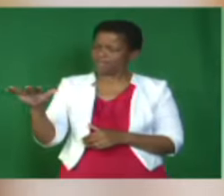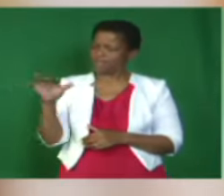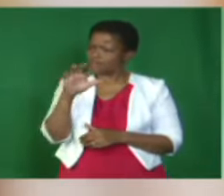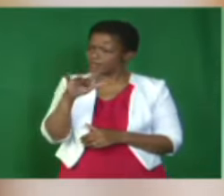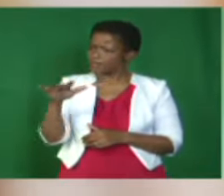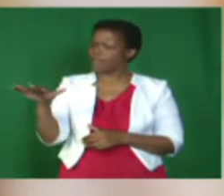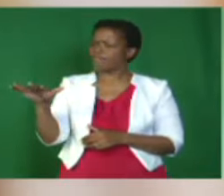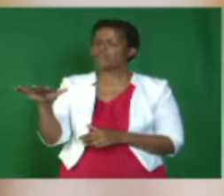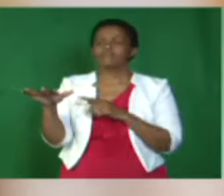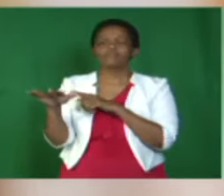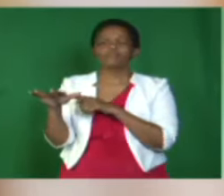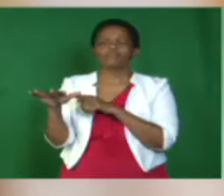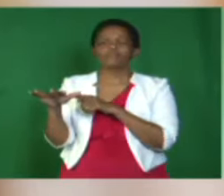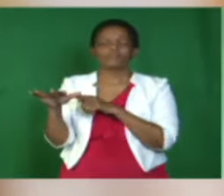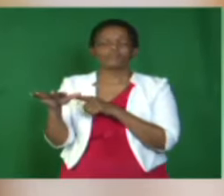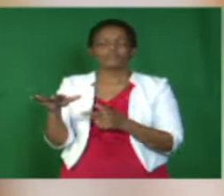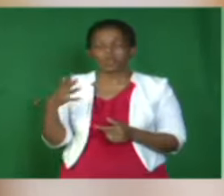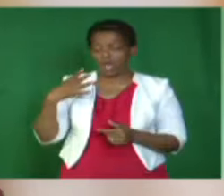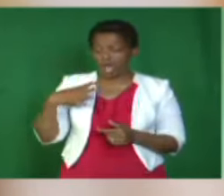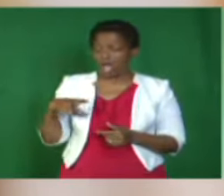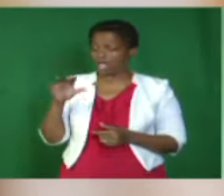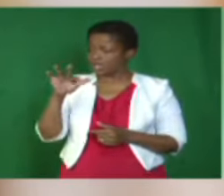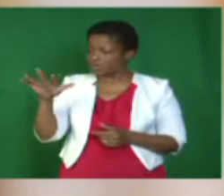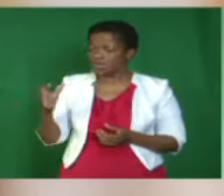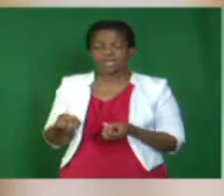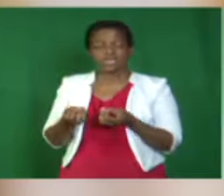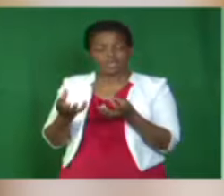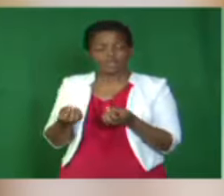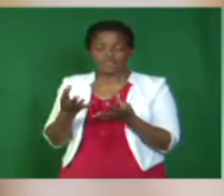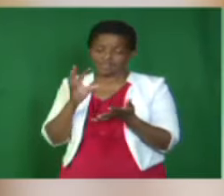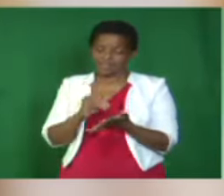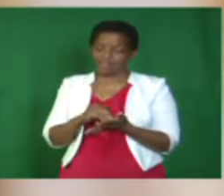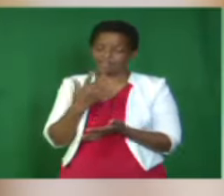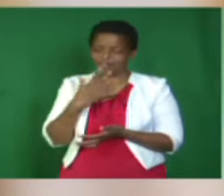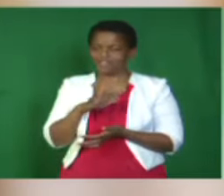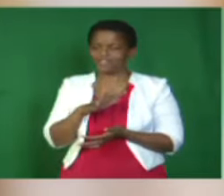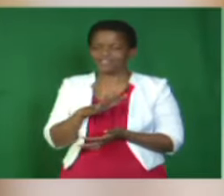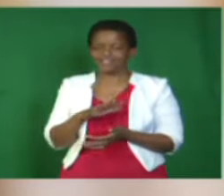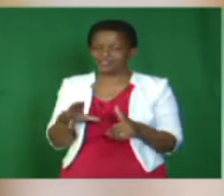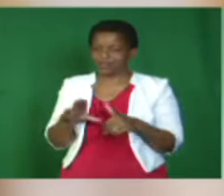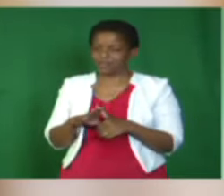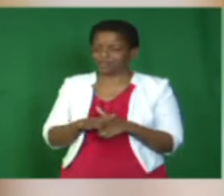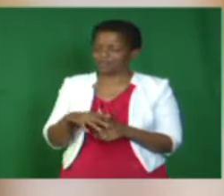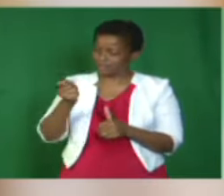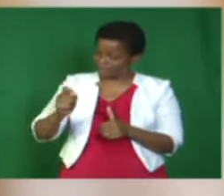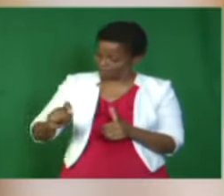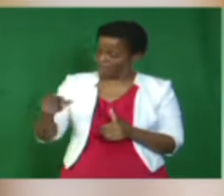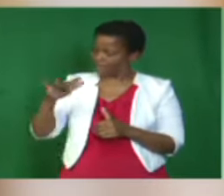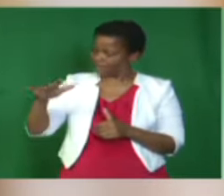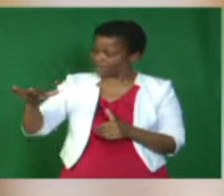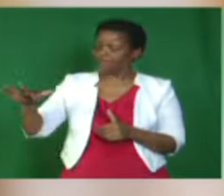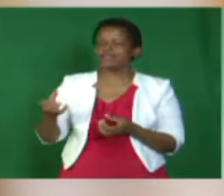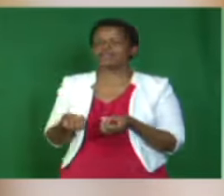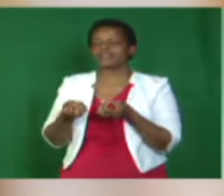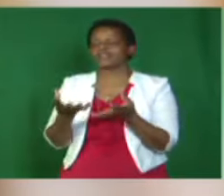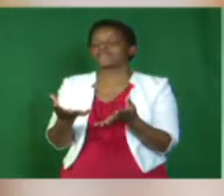There are certain spellings that are provided for you. Make use of those provisions and write the spelling that has been given